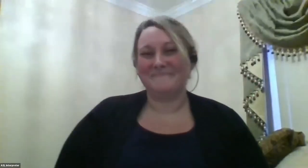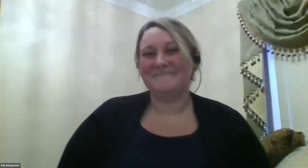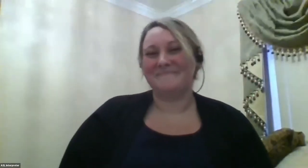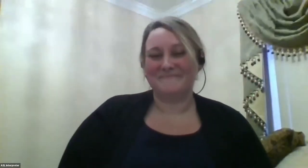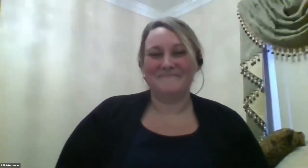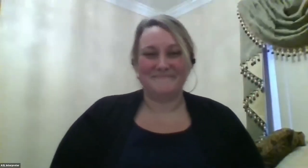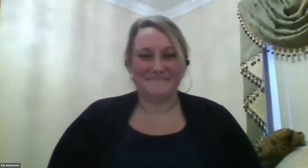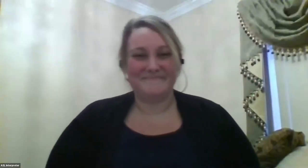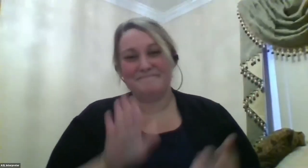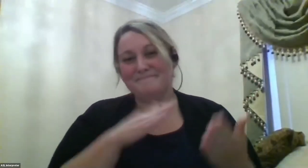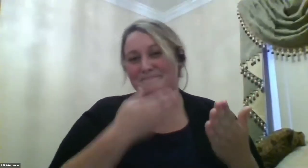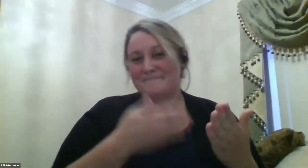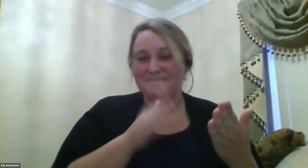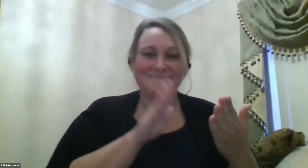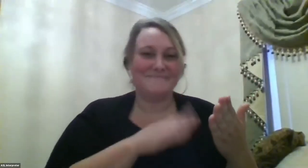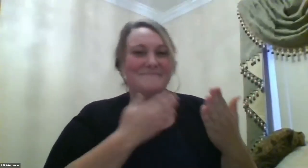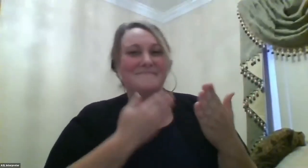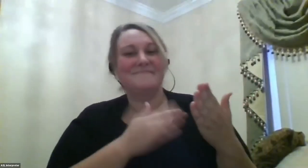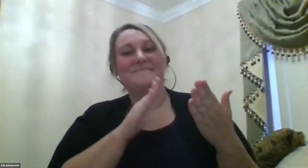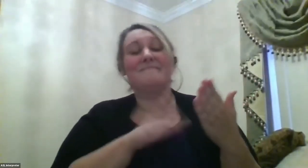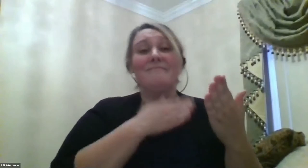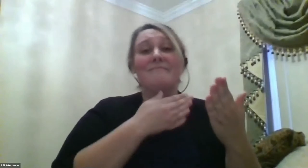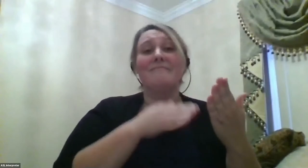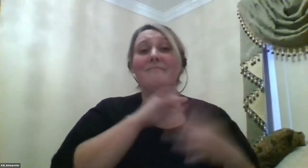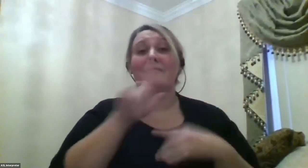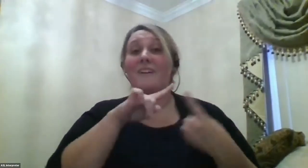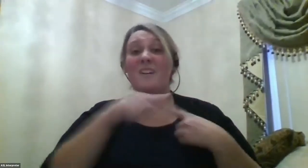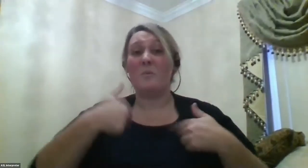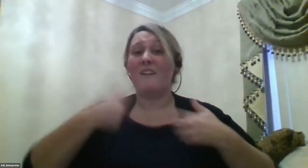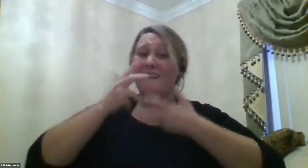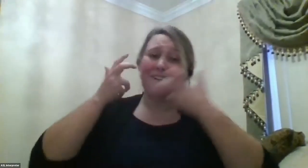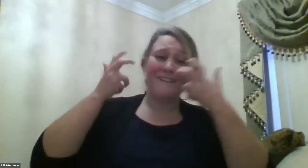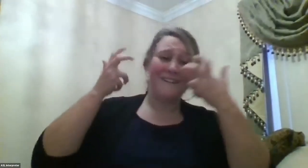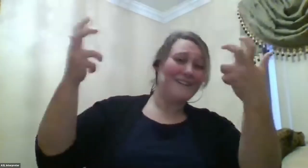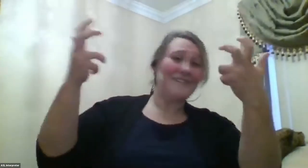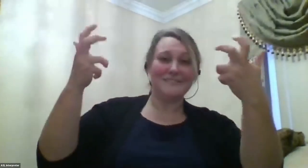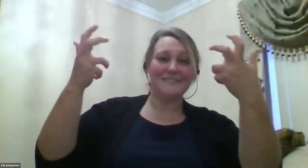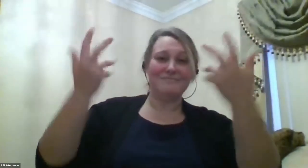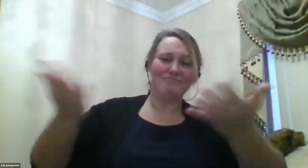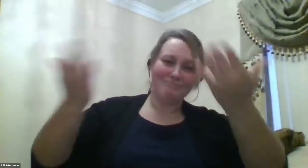And when you hear me, holler, baby, I want you to shave me dry.